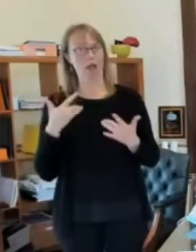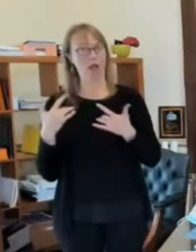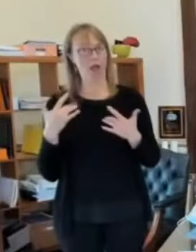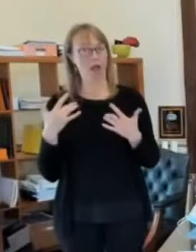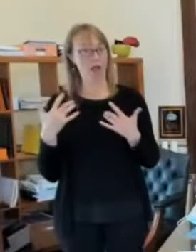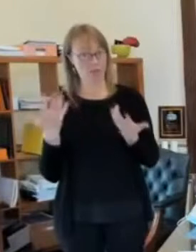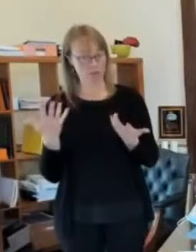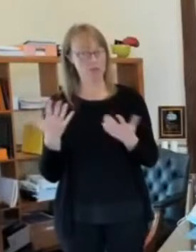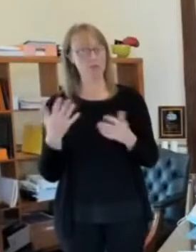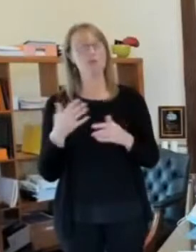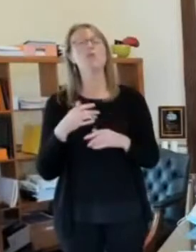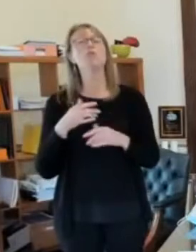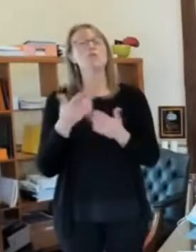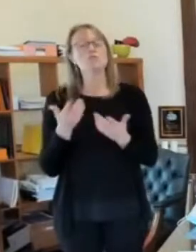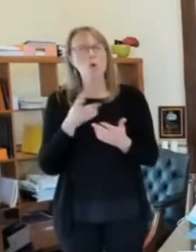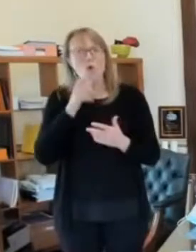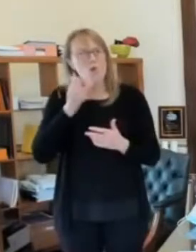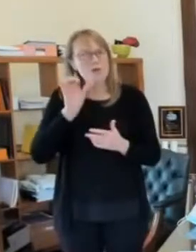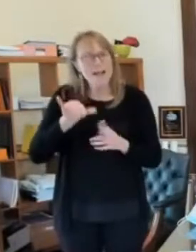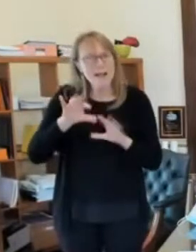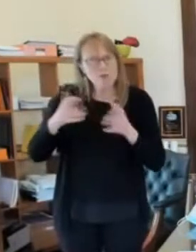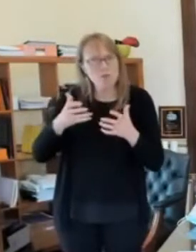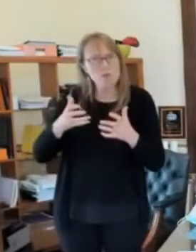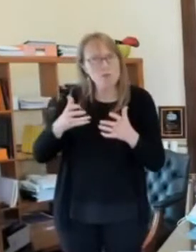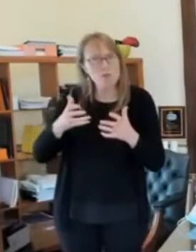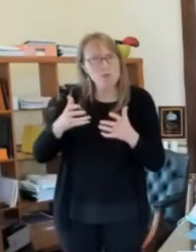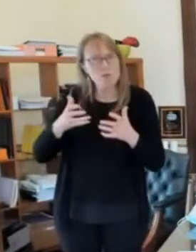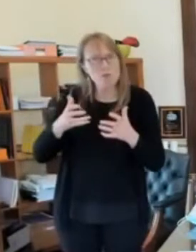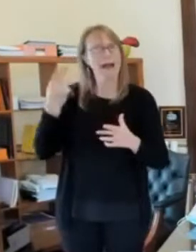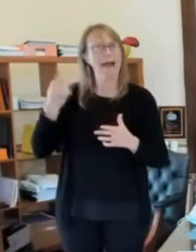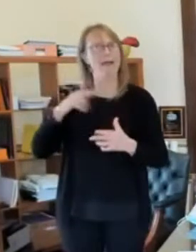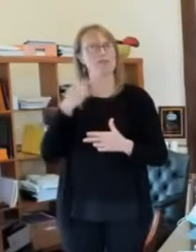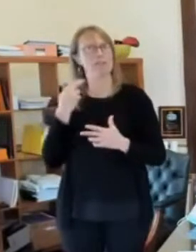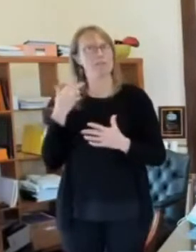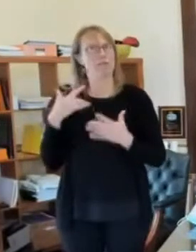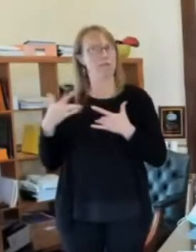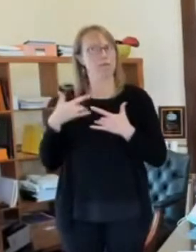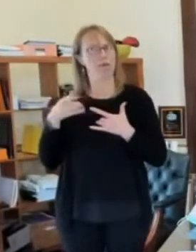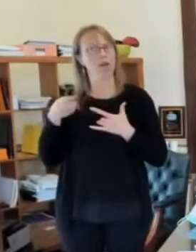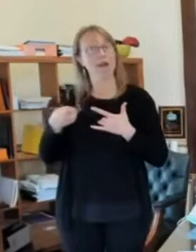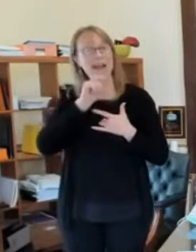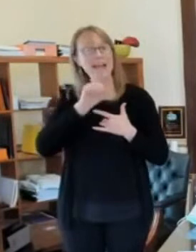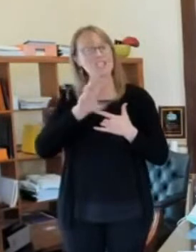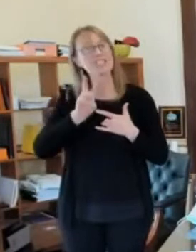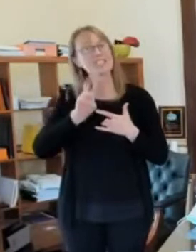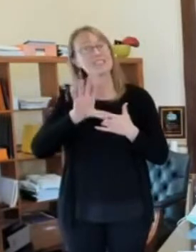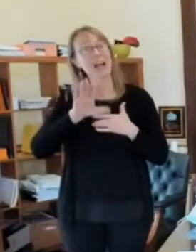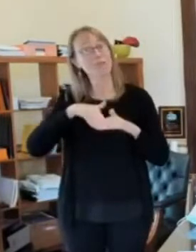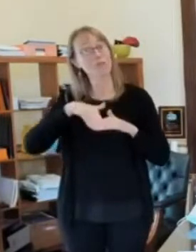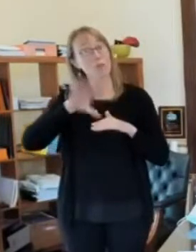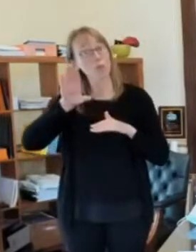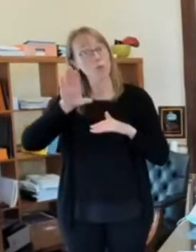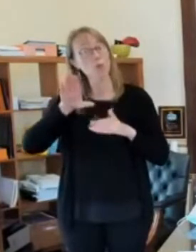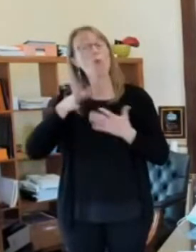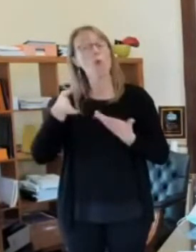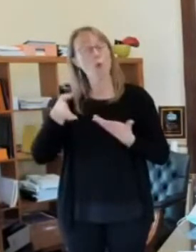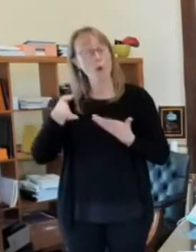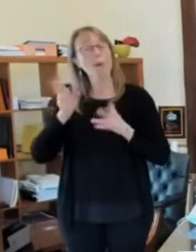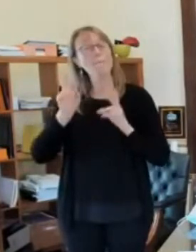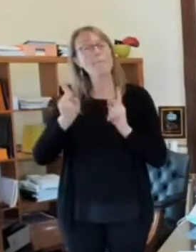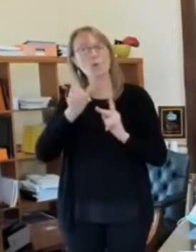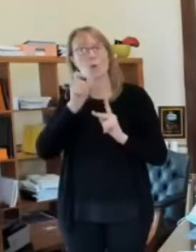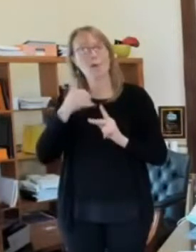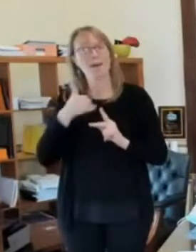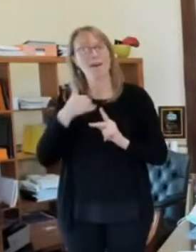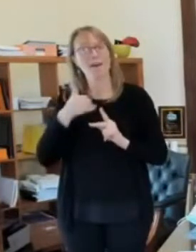plus people under 65 that have a chronic health condition. Now, we know